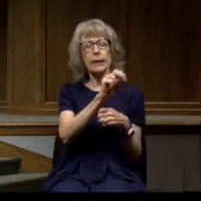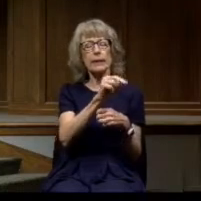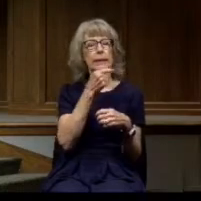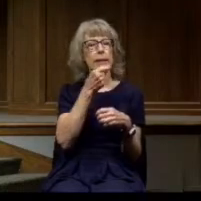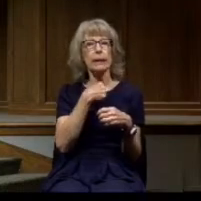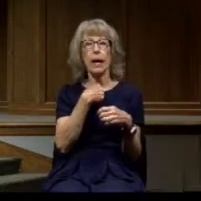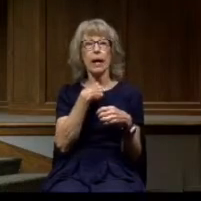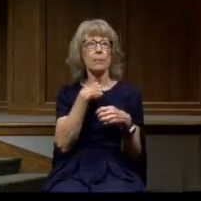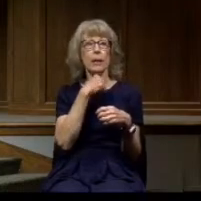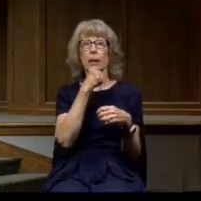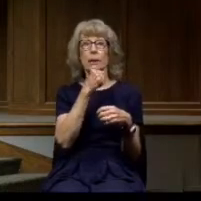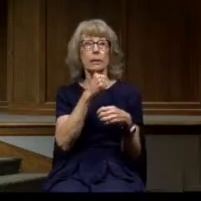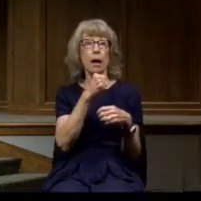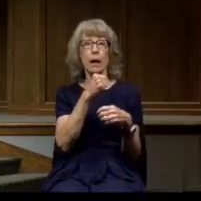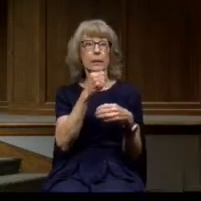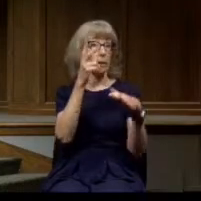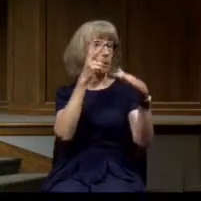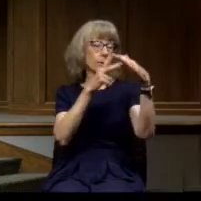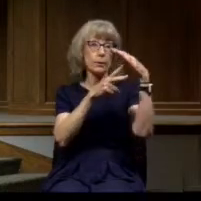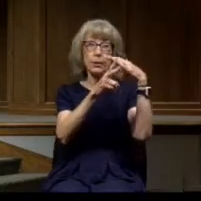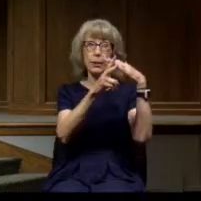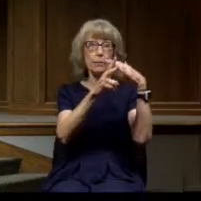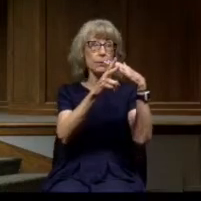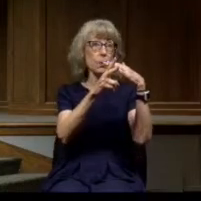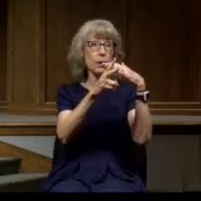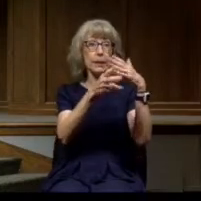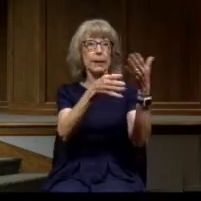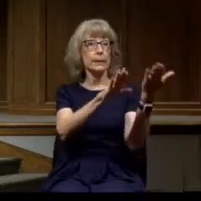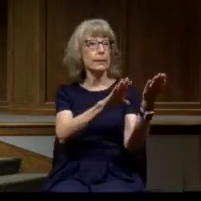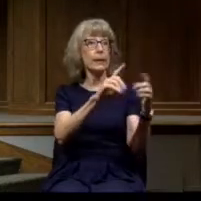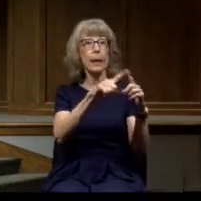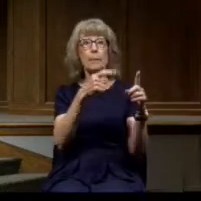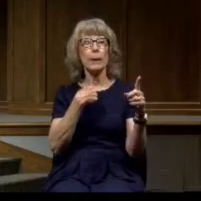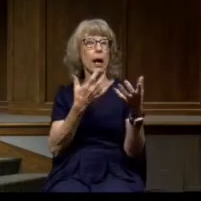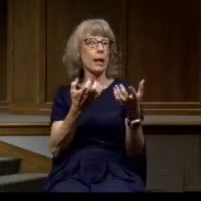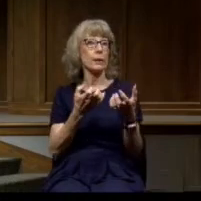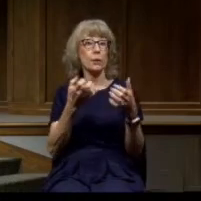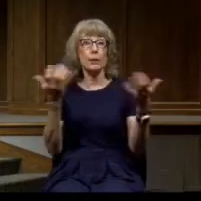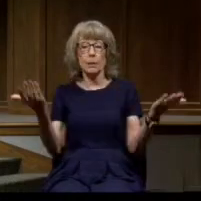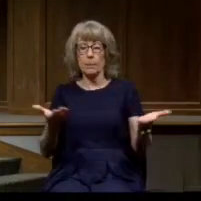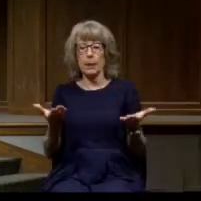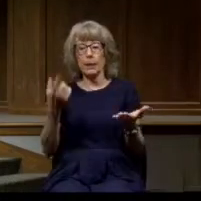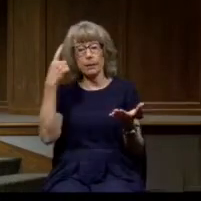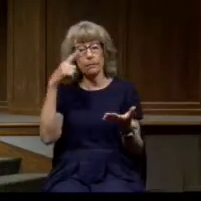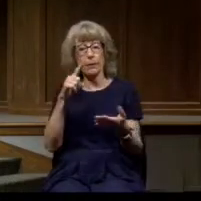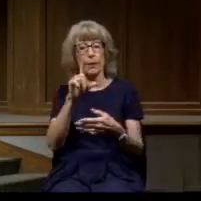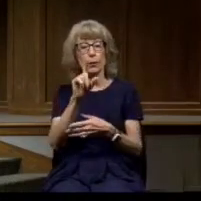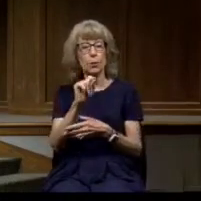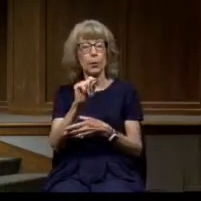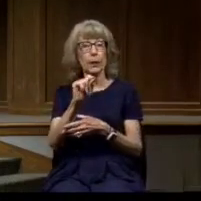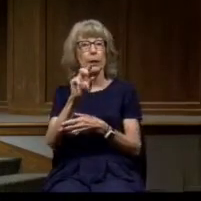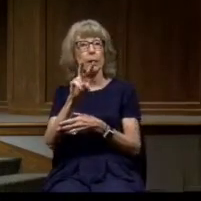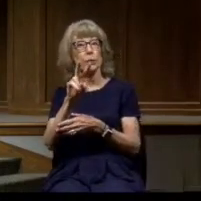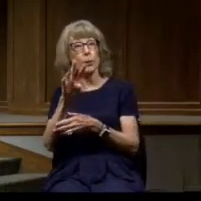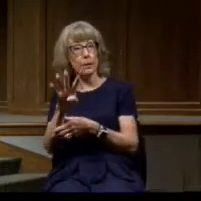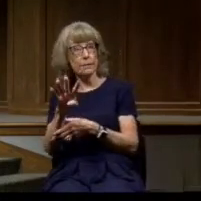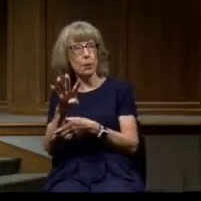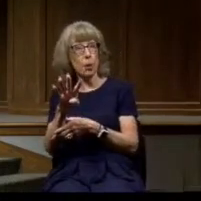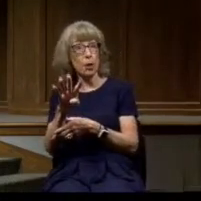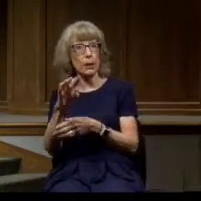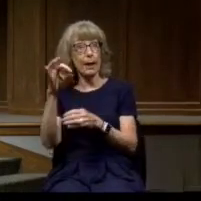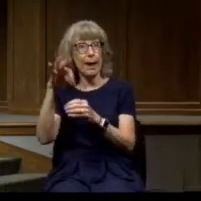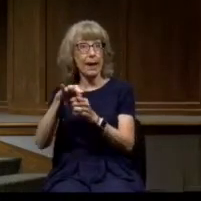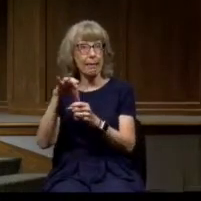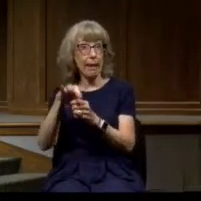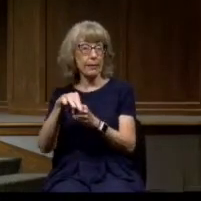looking forward to not being around for the 2024 election." And when I heard that, I thought, yes, that,